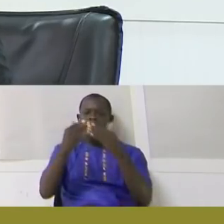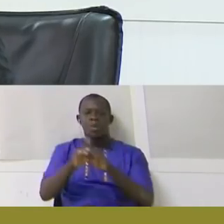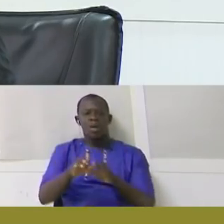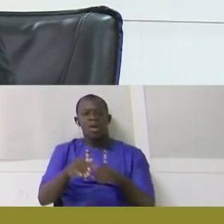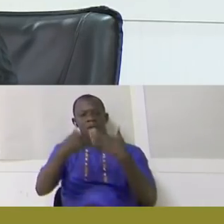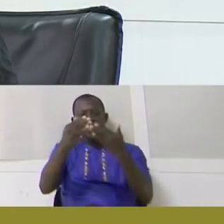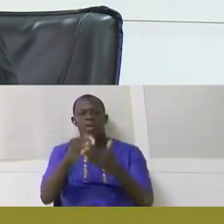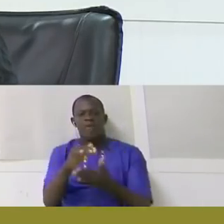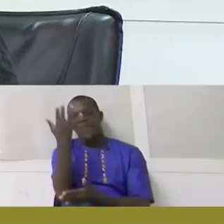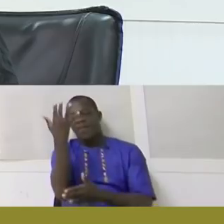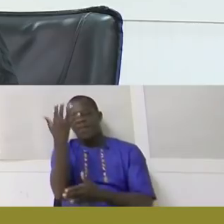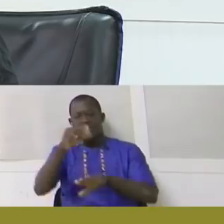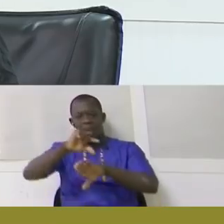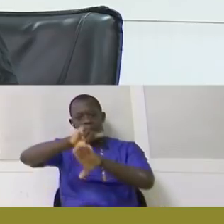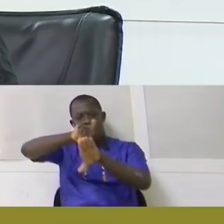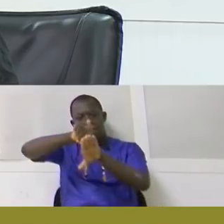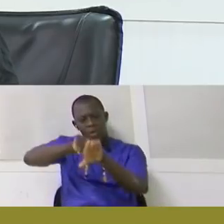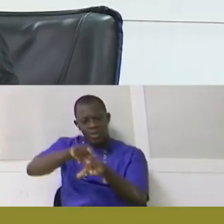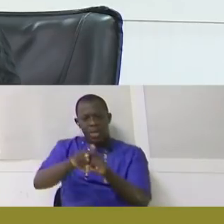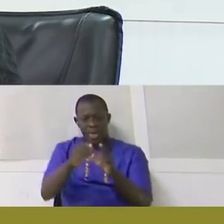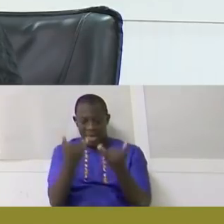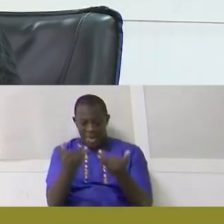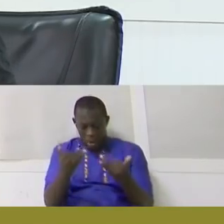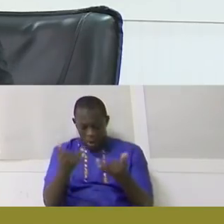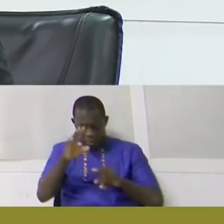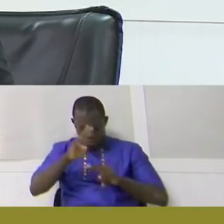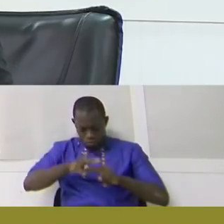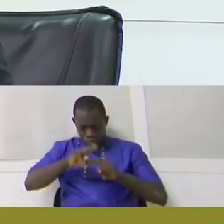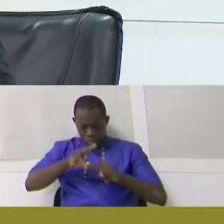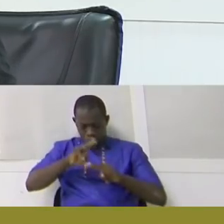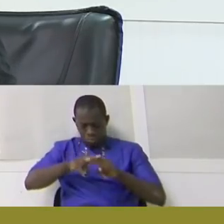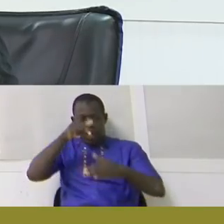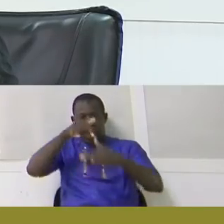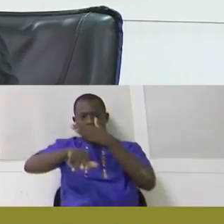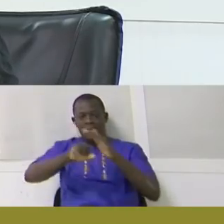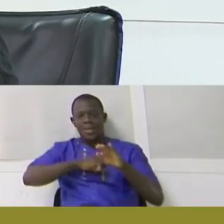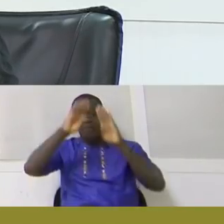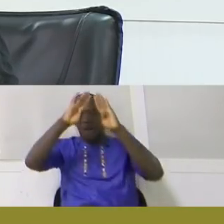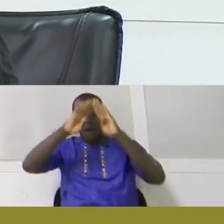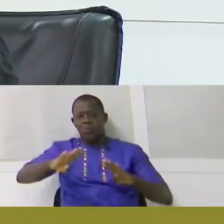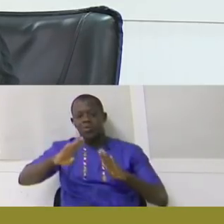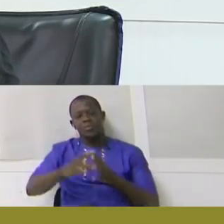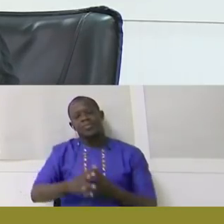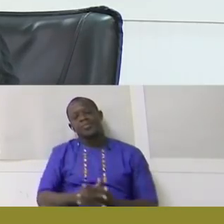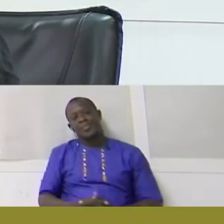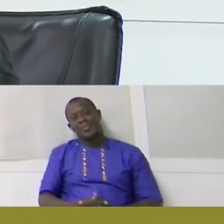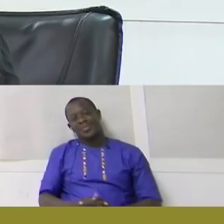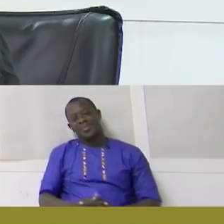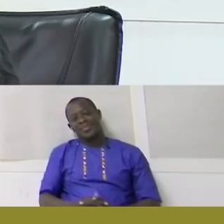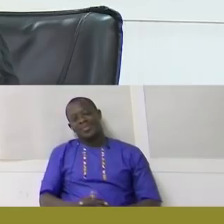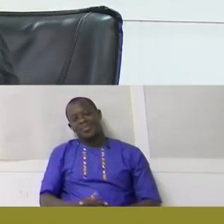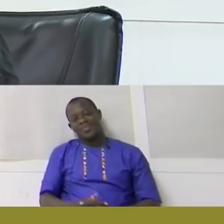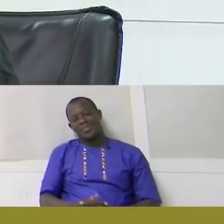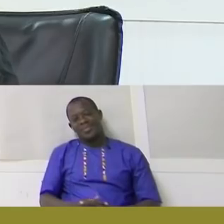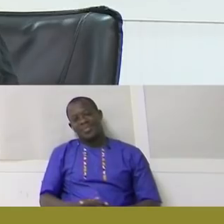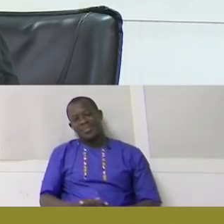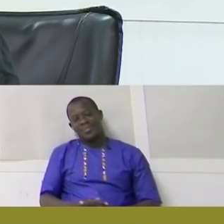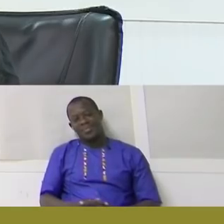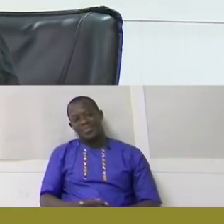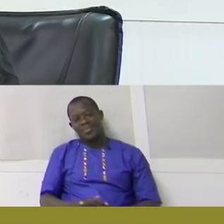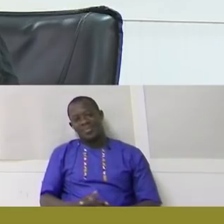me 5 minutes. I'm right now sitting in her room. He said to the other caller, just give